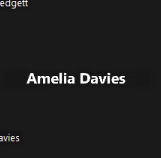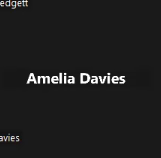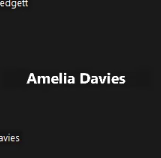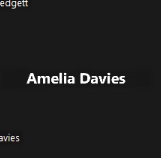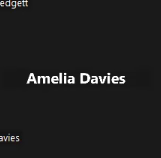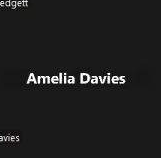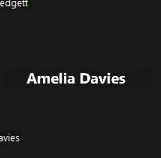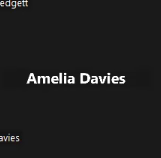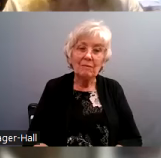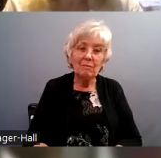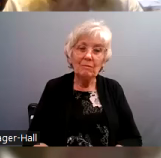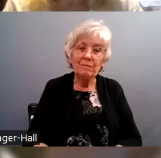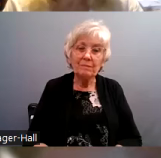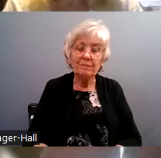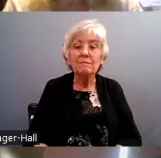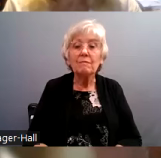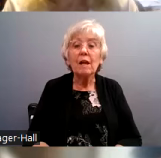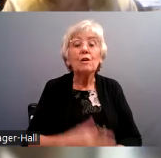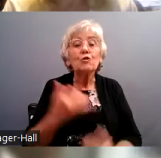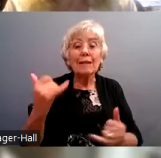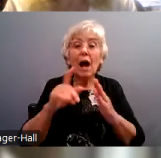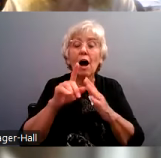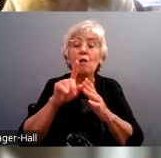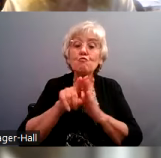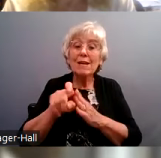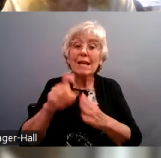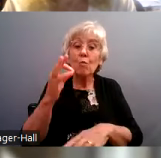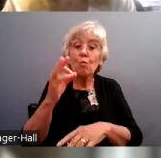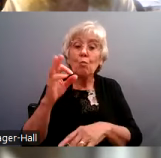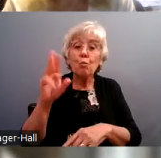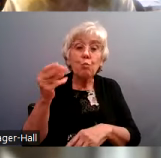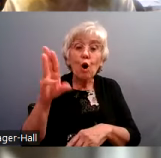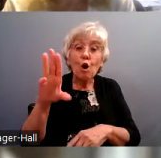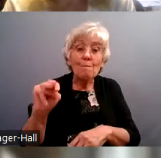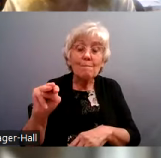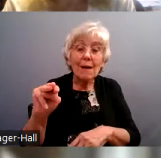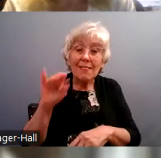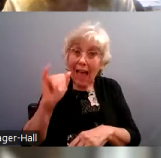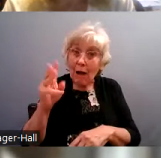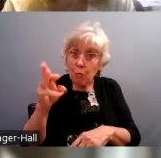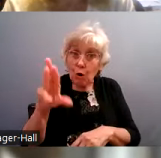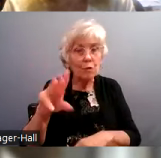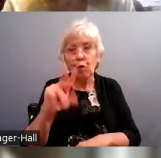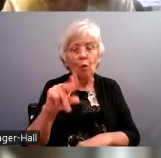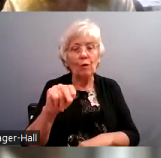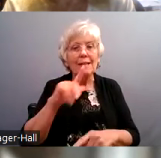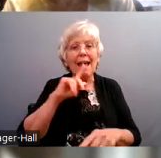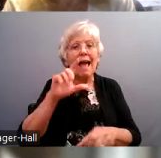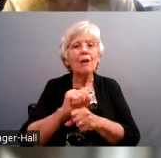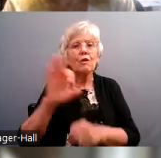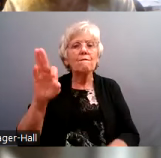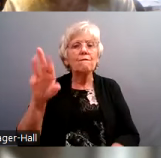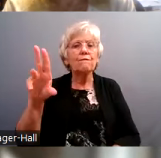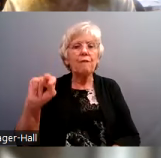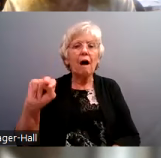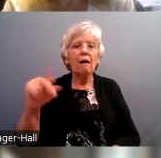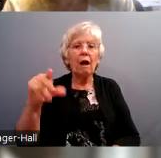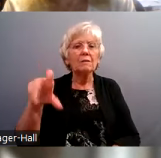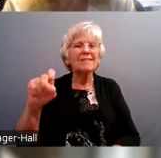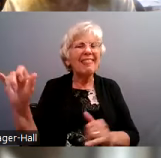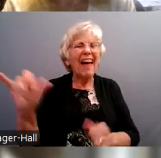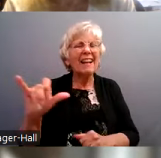Okay, so what is ringworm? It's not a worm. It's actually a fungus, more like athlete's foot. And how